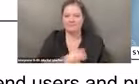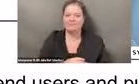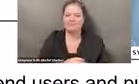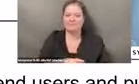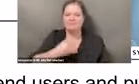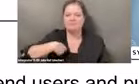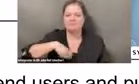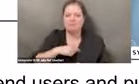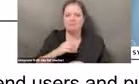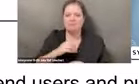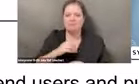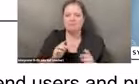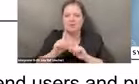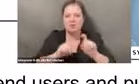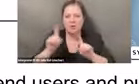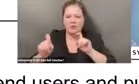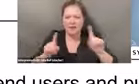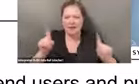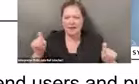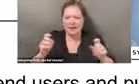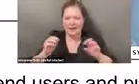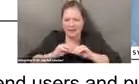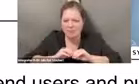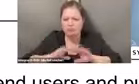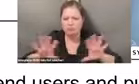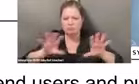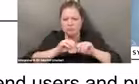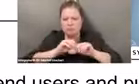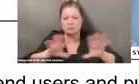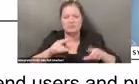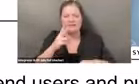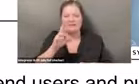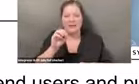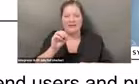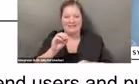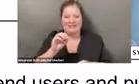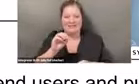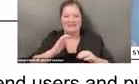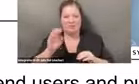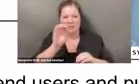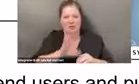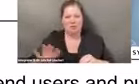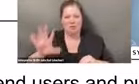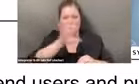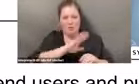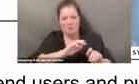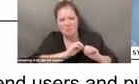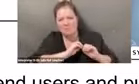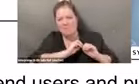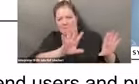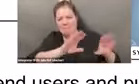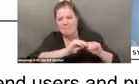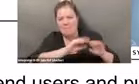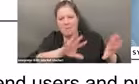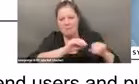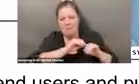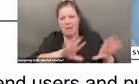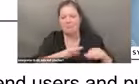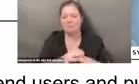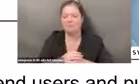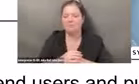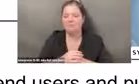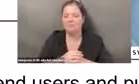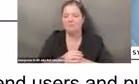did intensive desktop research on digital accessibility, and we carried out various kinds of workshops with